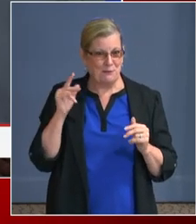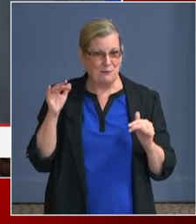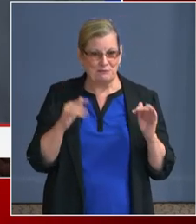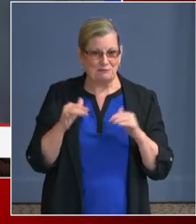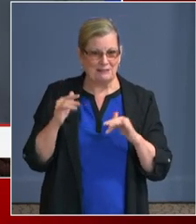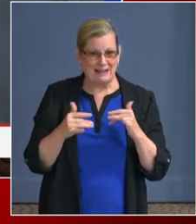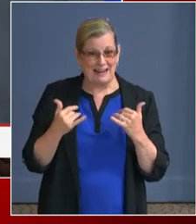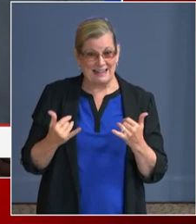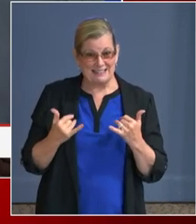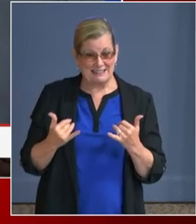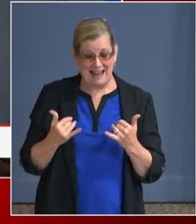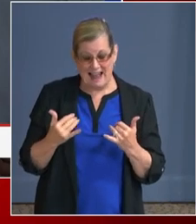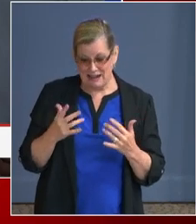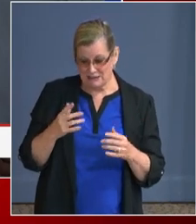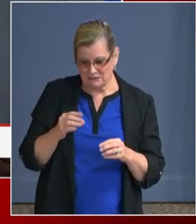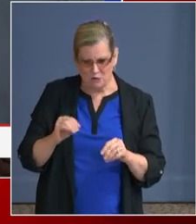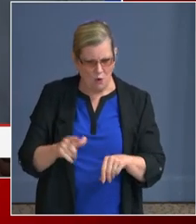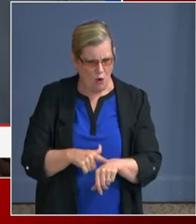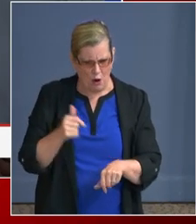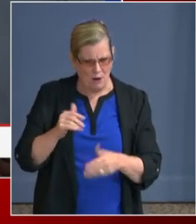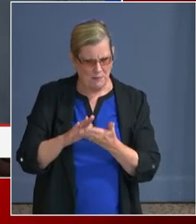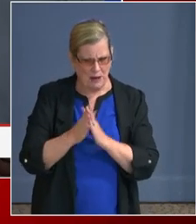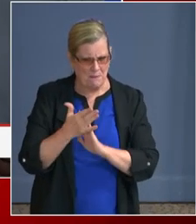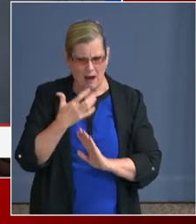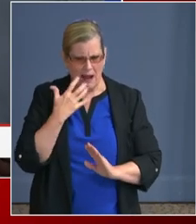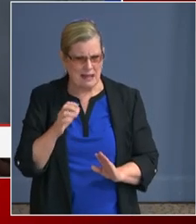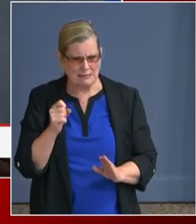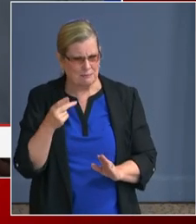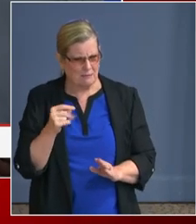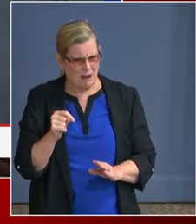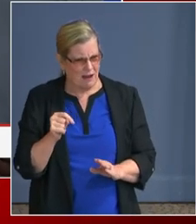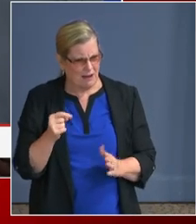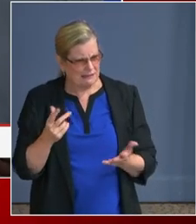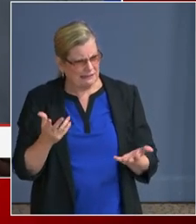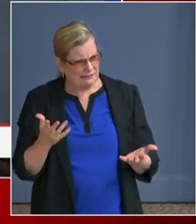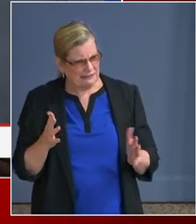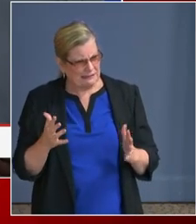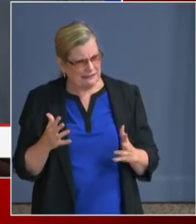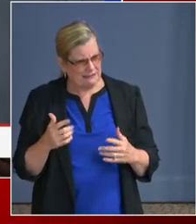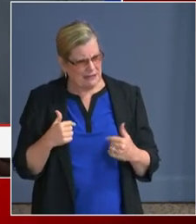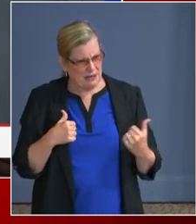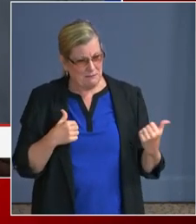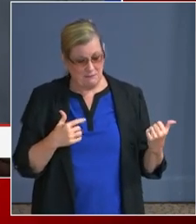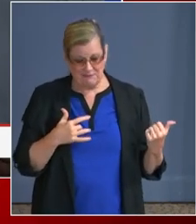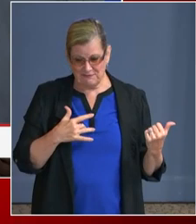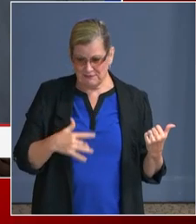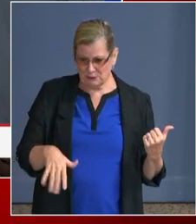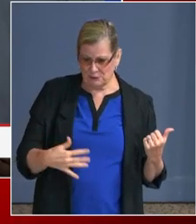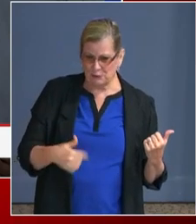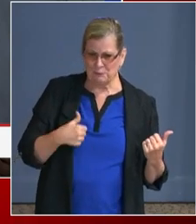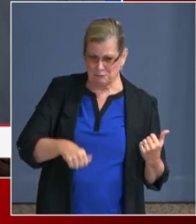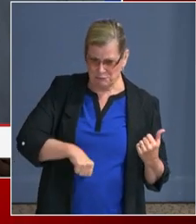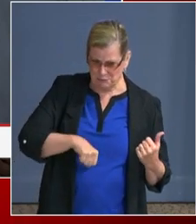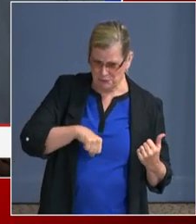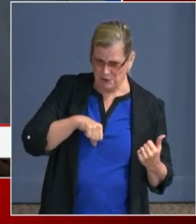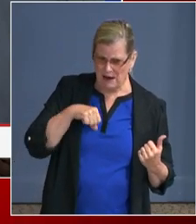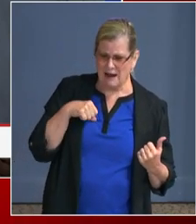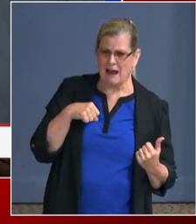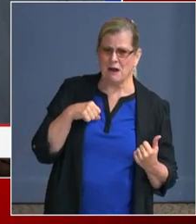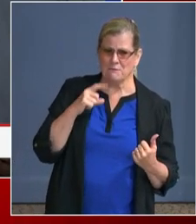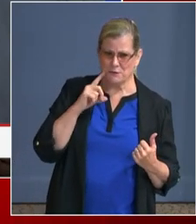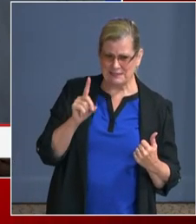be a hot spot and see the numbers plateau? Well, it makes me feel very proud of DC residents and